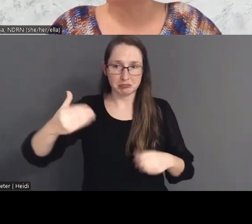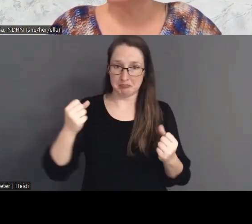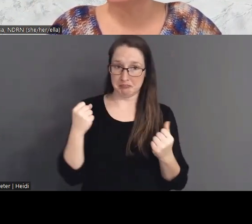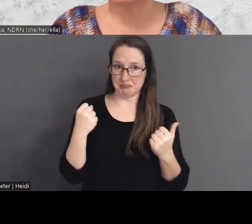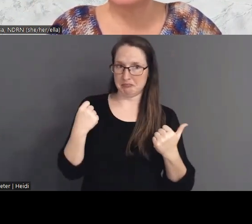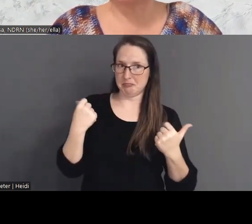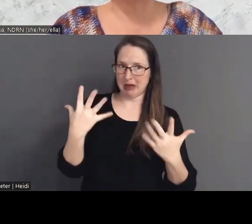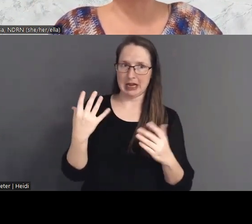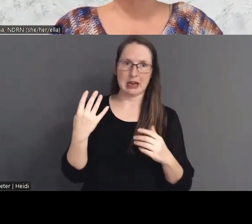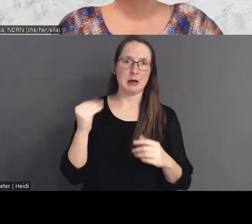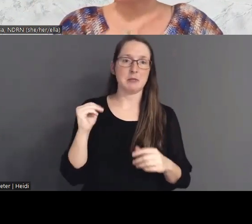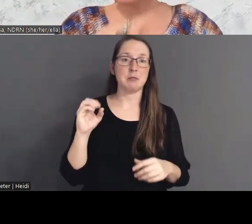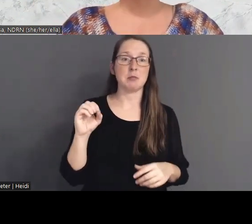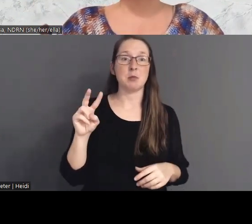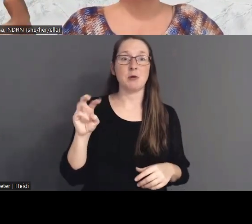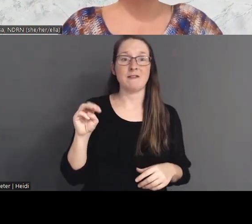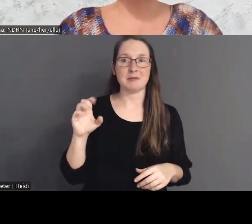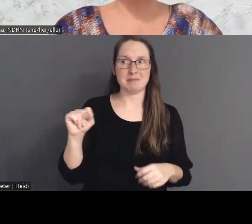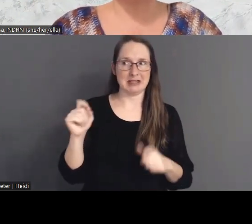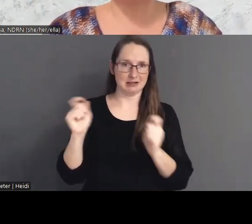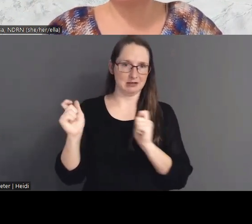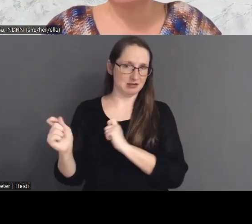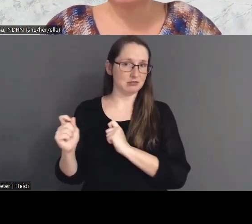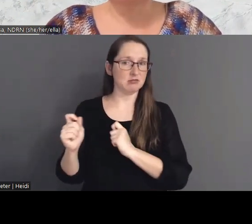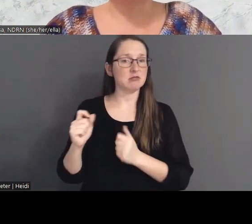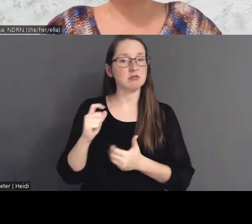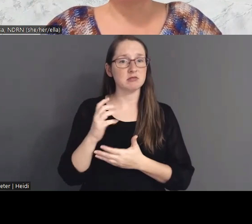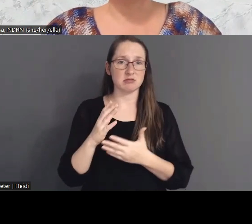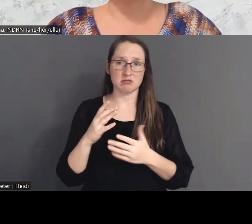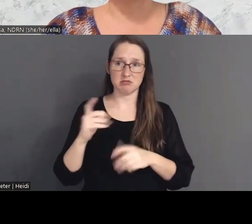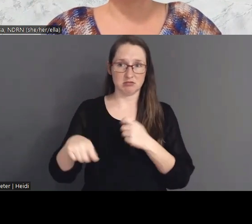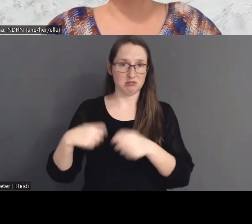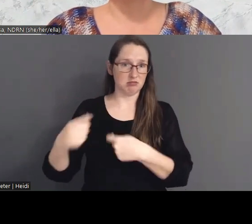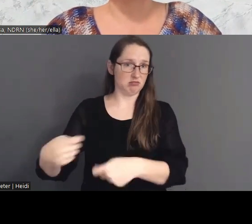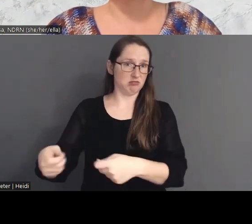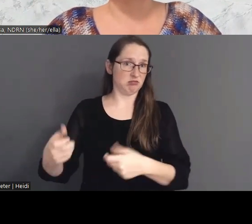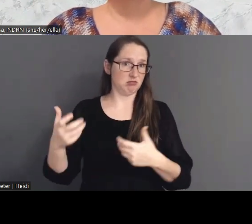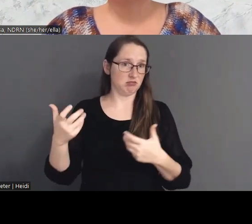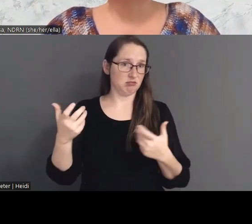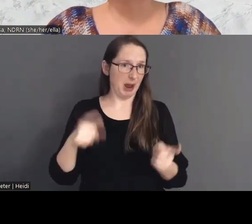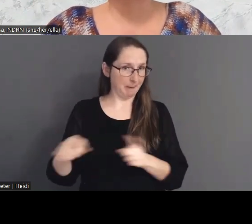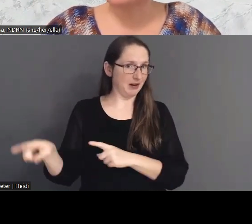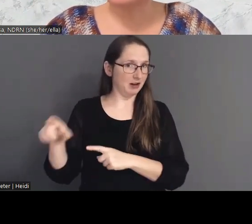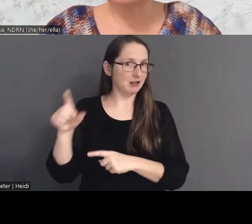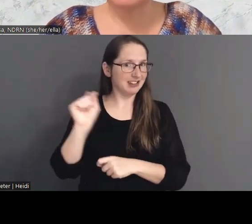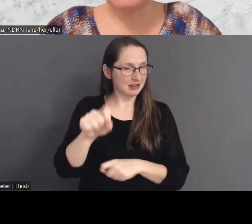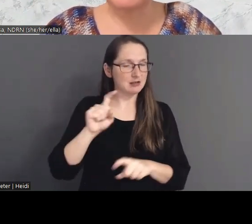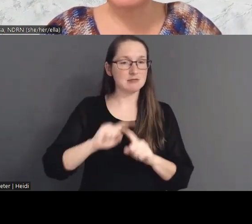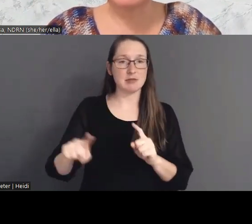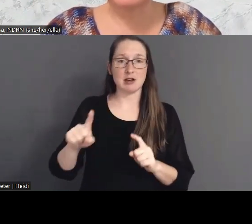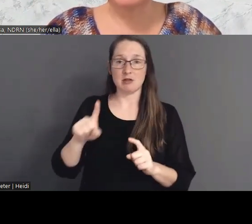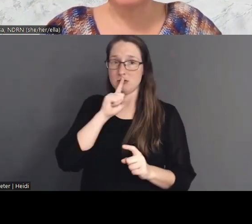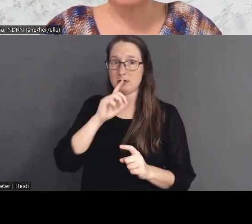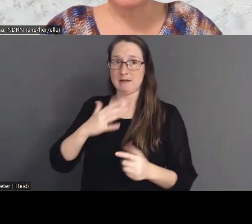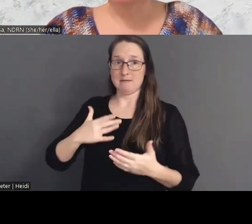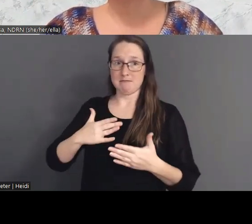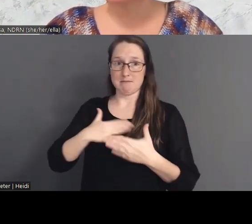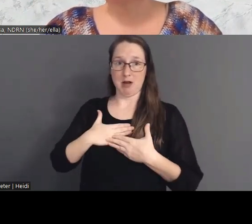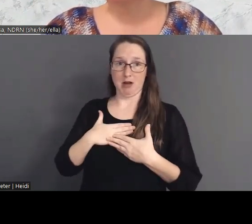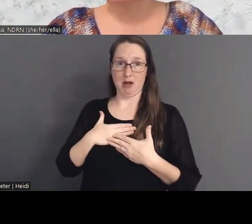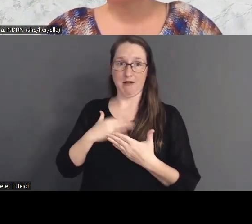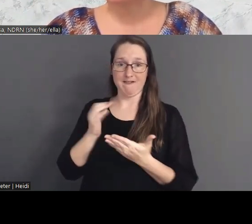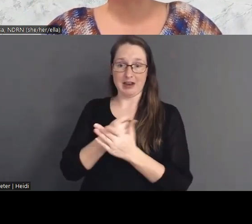a movement, and sometimes they ebb and flow. But from my vantage point,